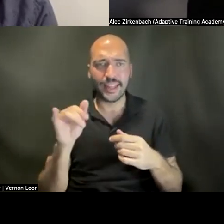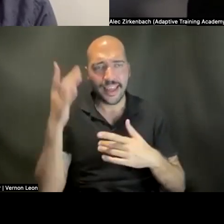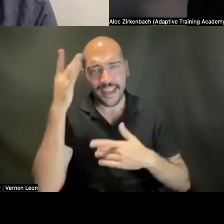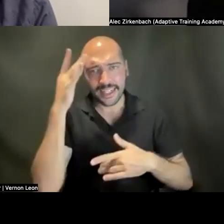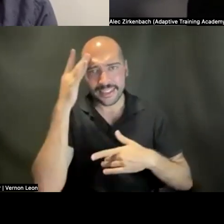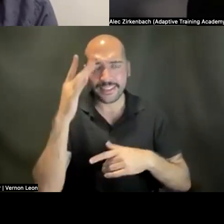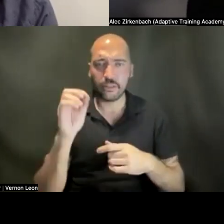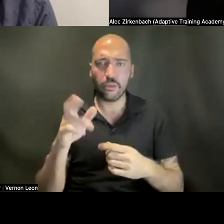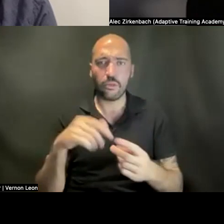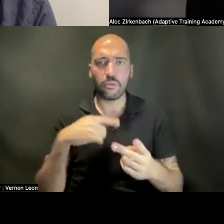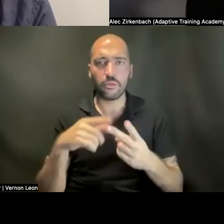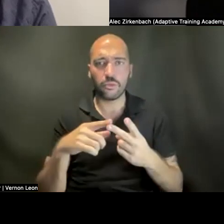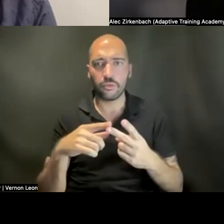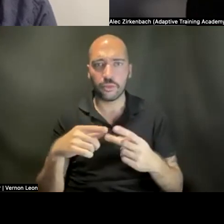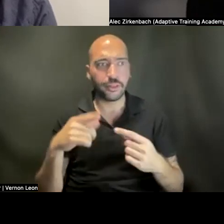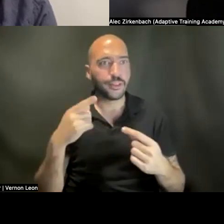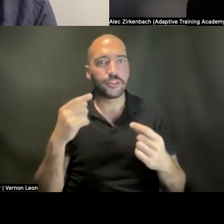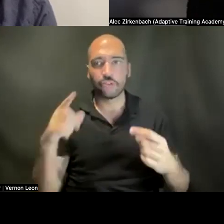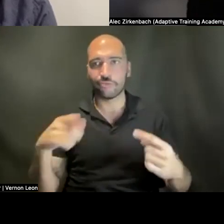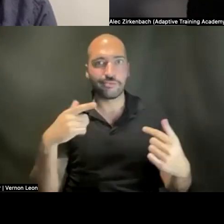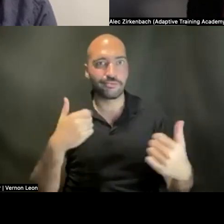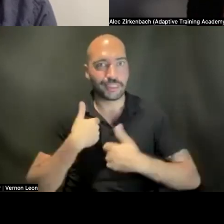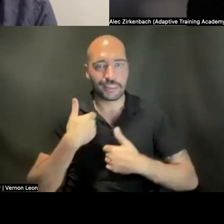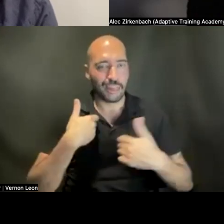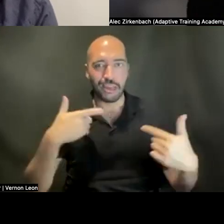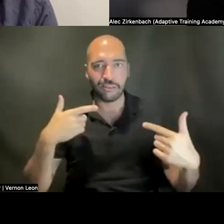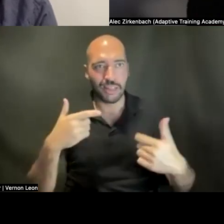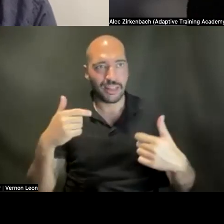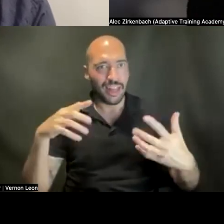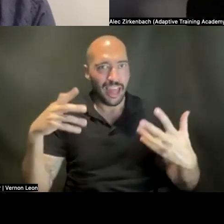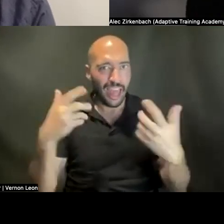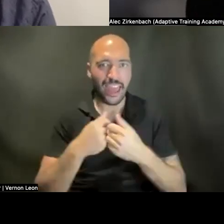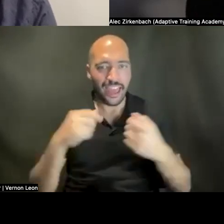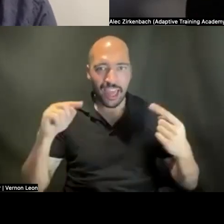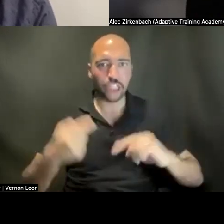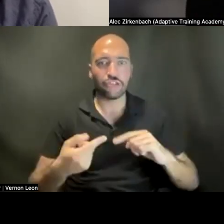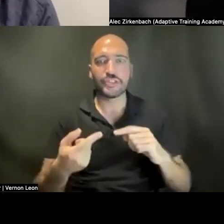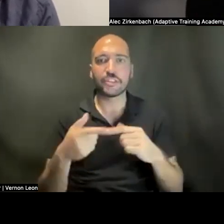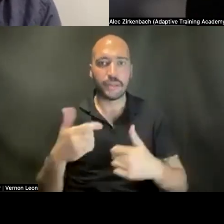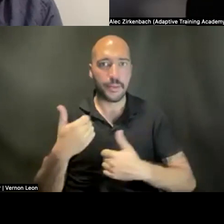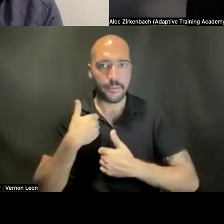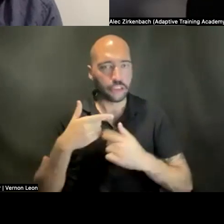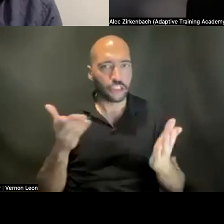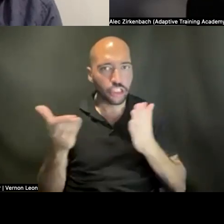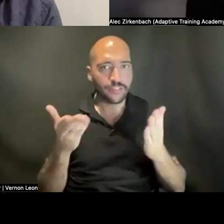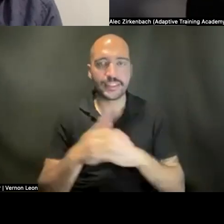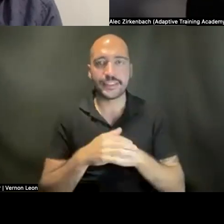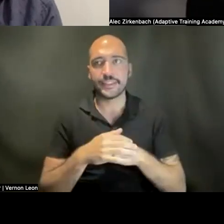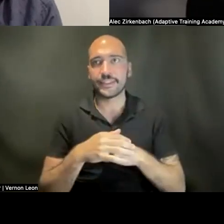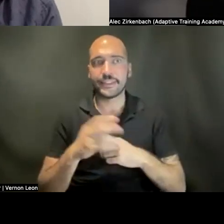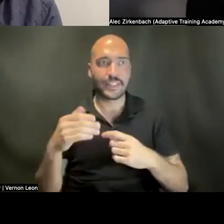or if it was a kinetic combat injury, or even being in the military and having